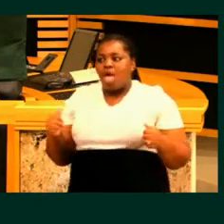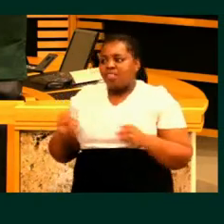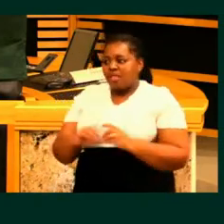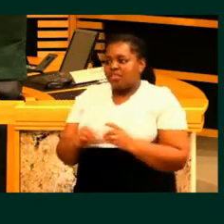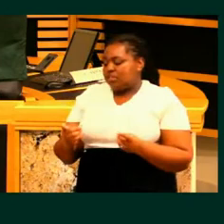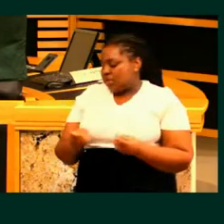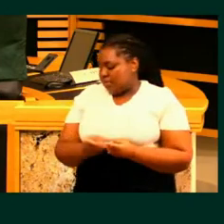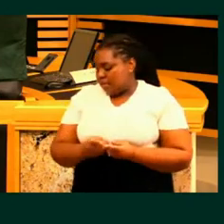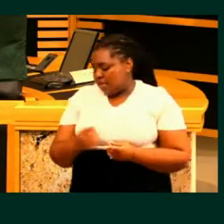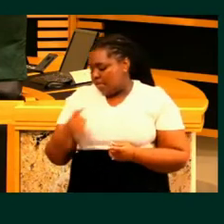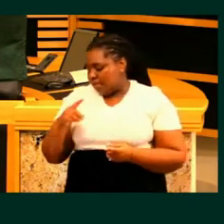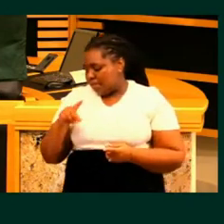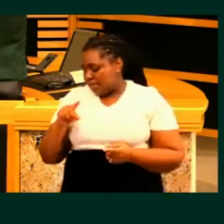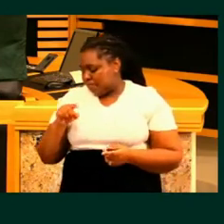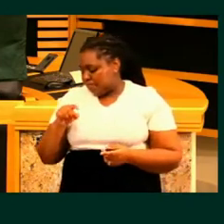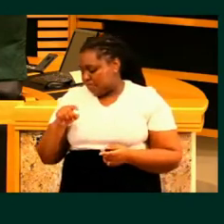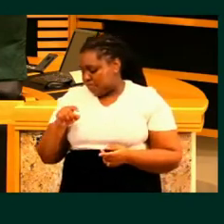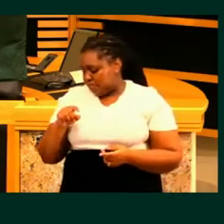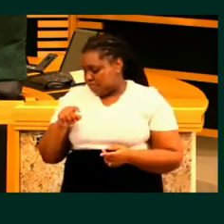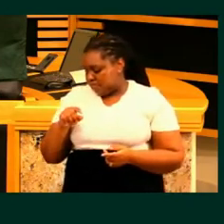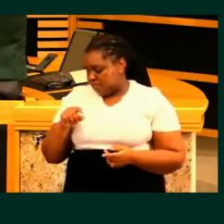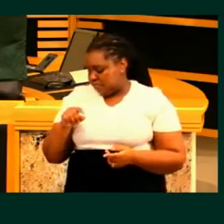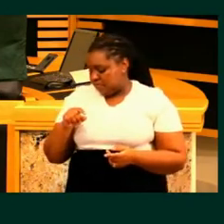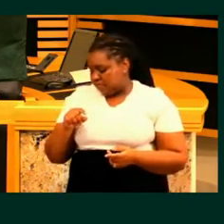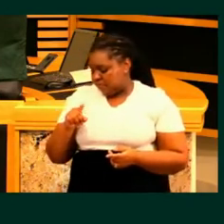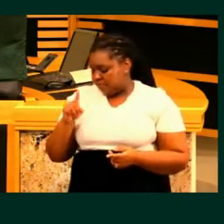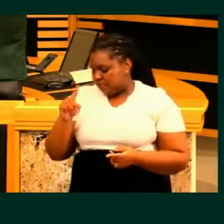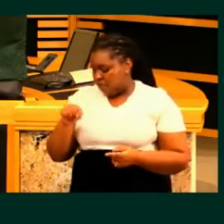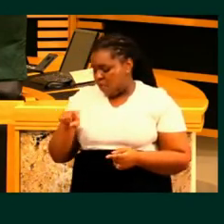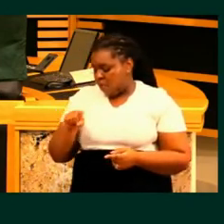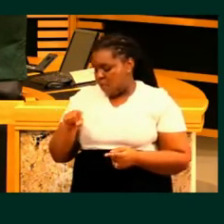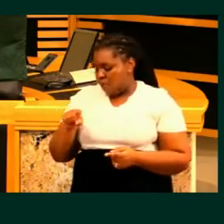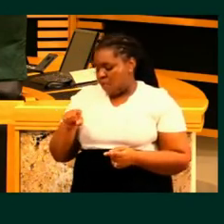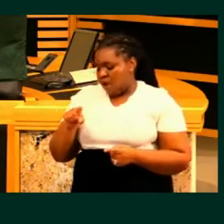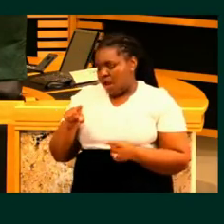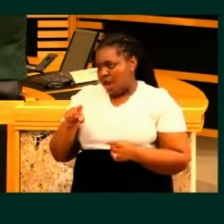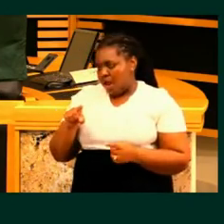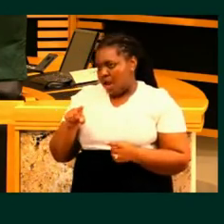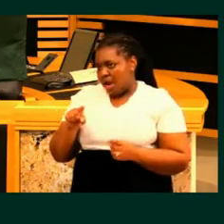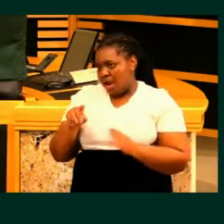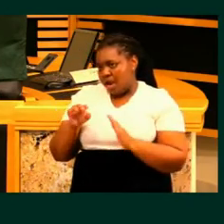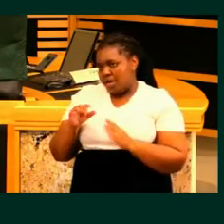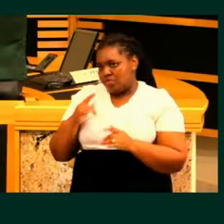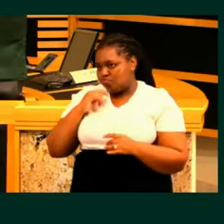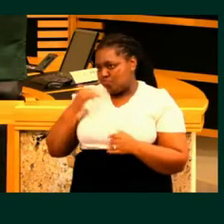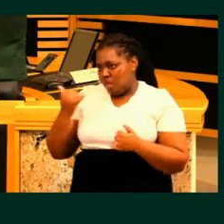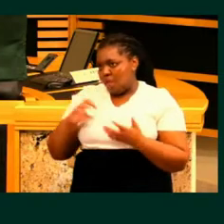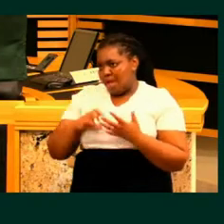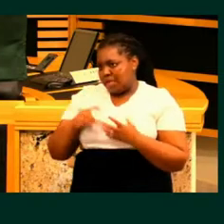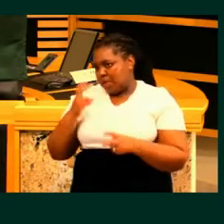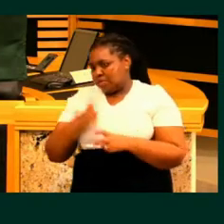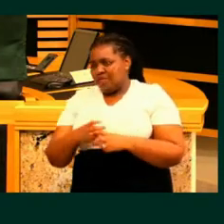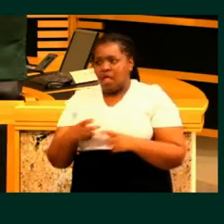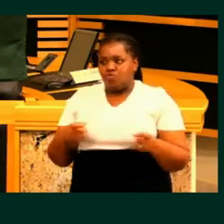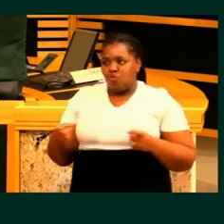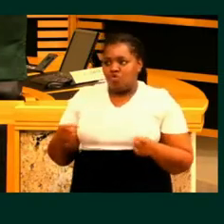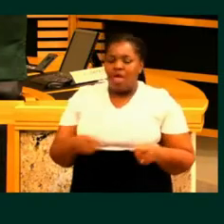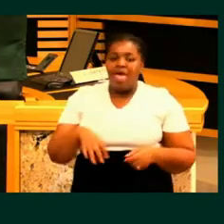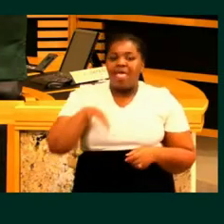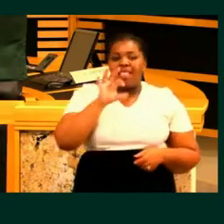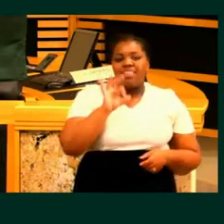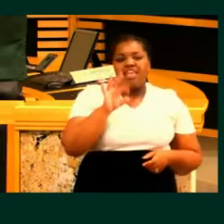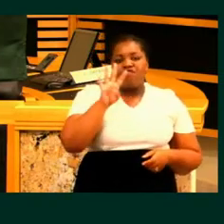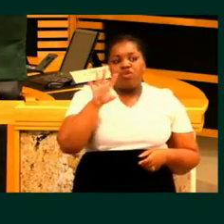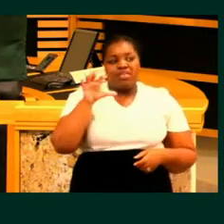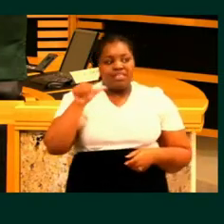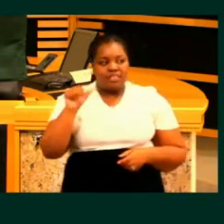medic medical medical legal claims it's getting out of control 346